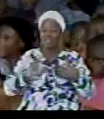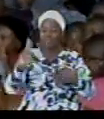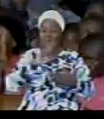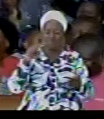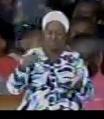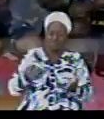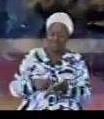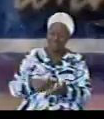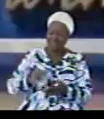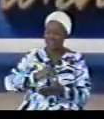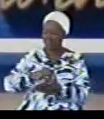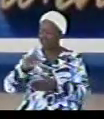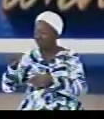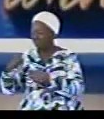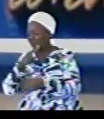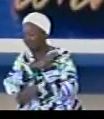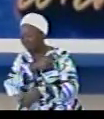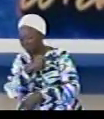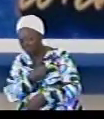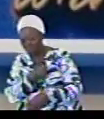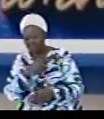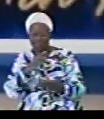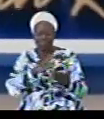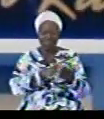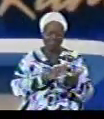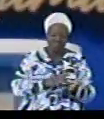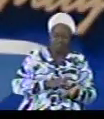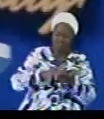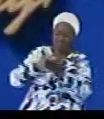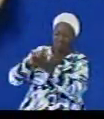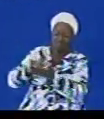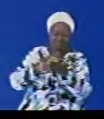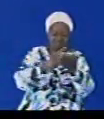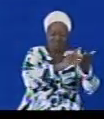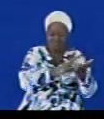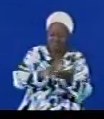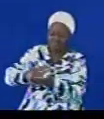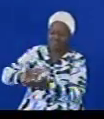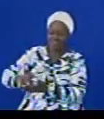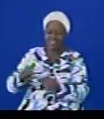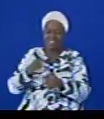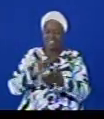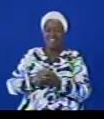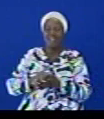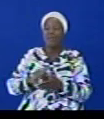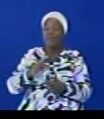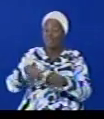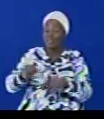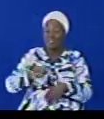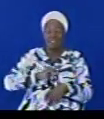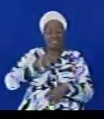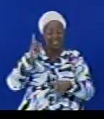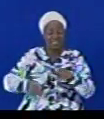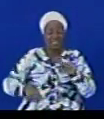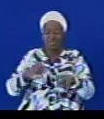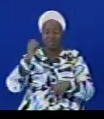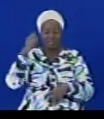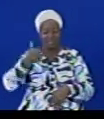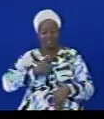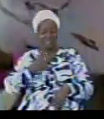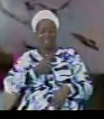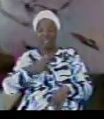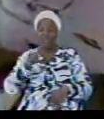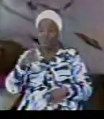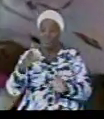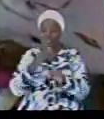that, I went there, I went everywhere. I couldn't get myself. You will get